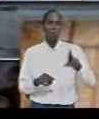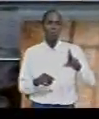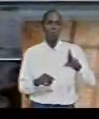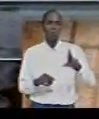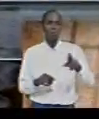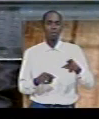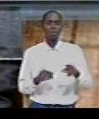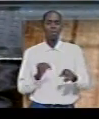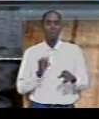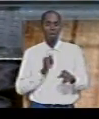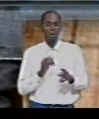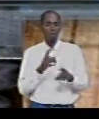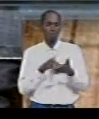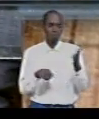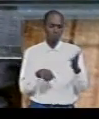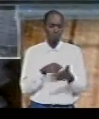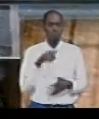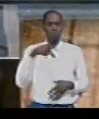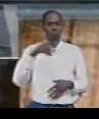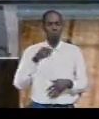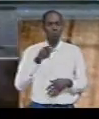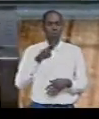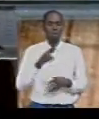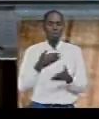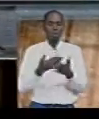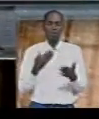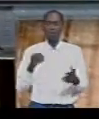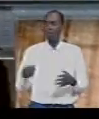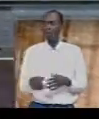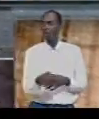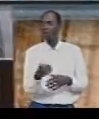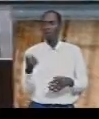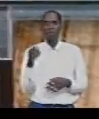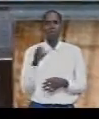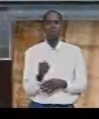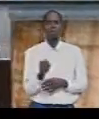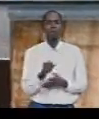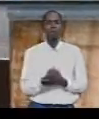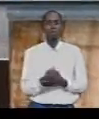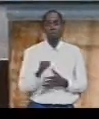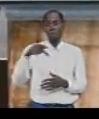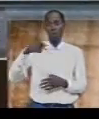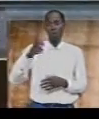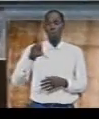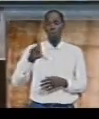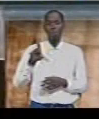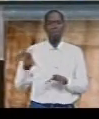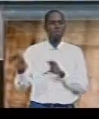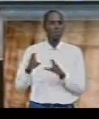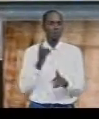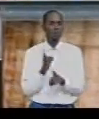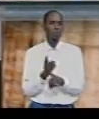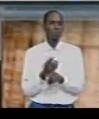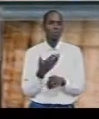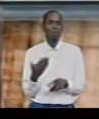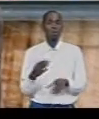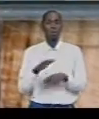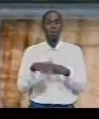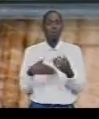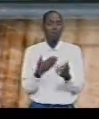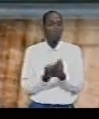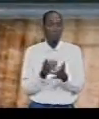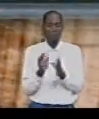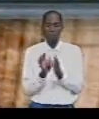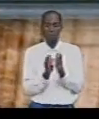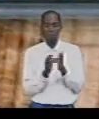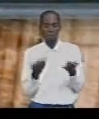before them all. Paul did the right thing. And all scripture is given